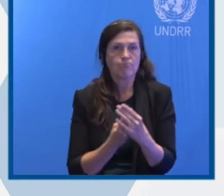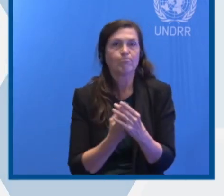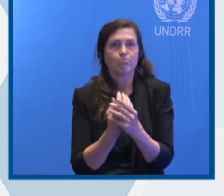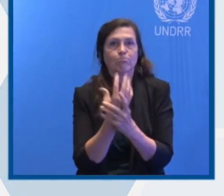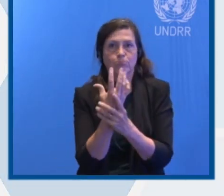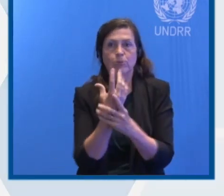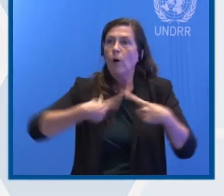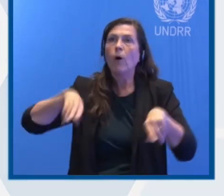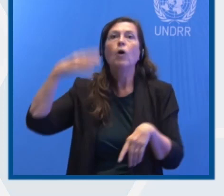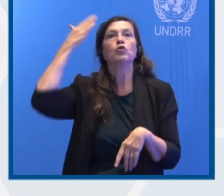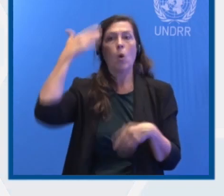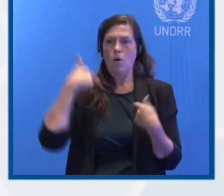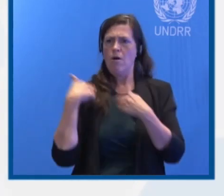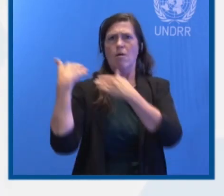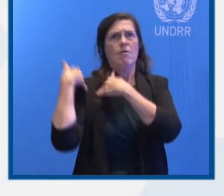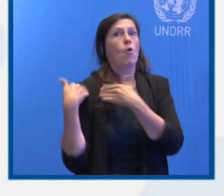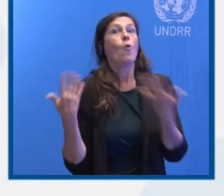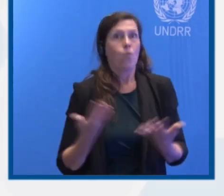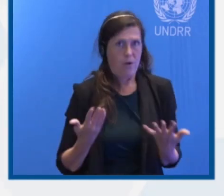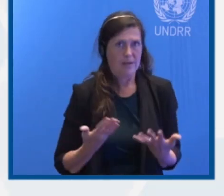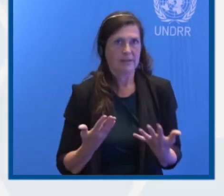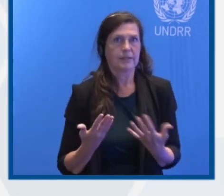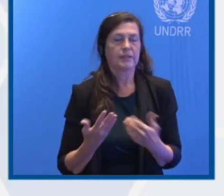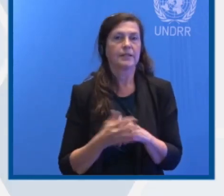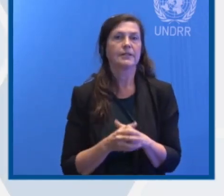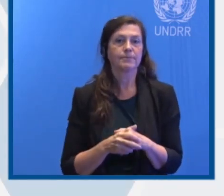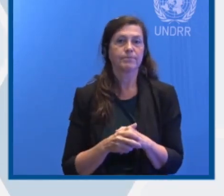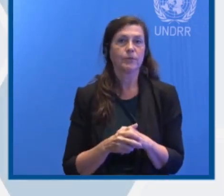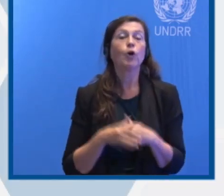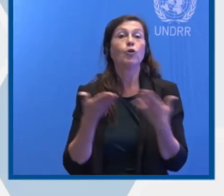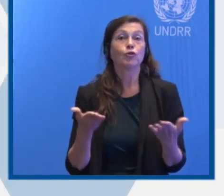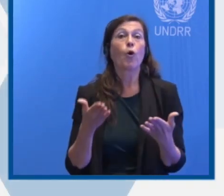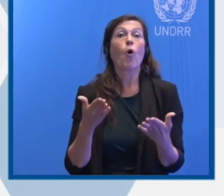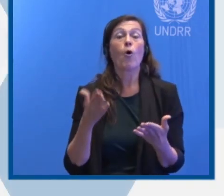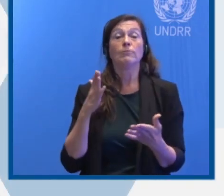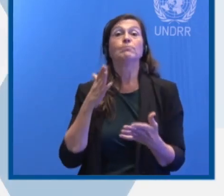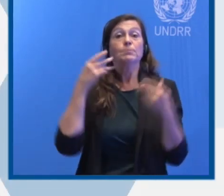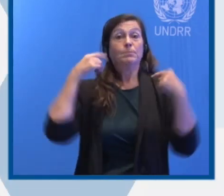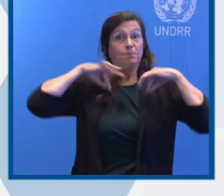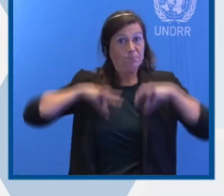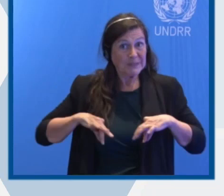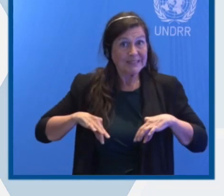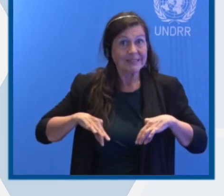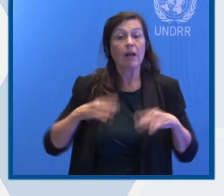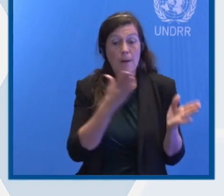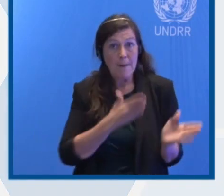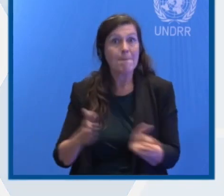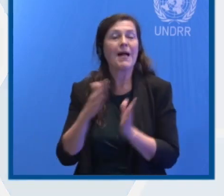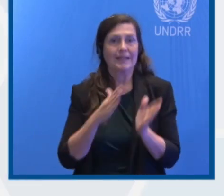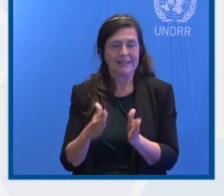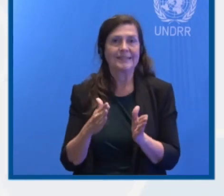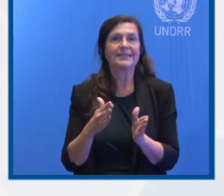know what their role could be. So as the Honorable Minister mentioned, planning is key.